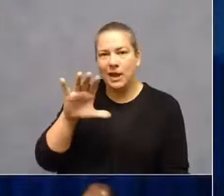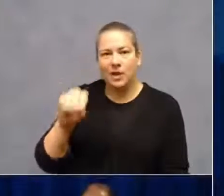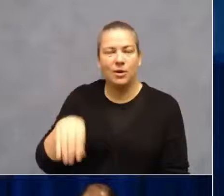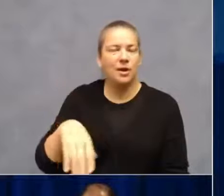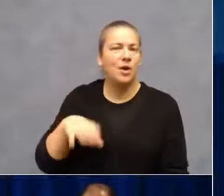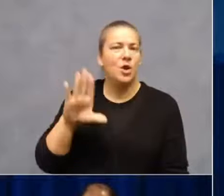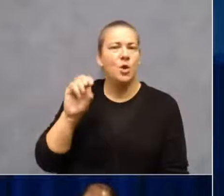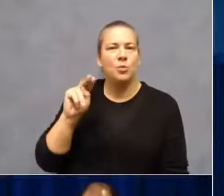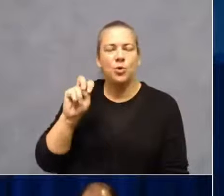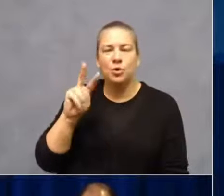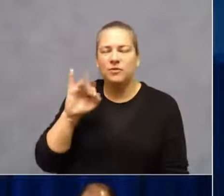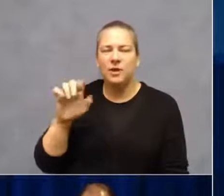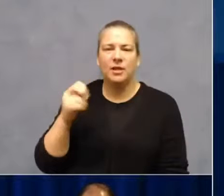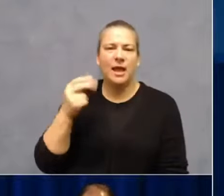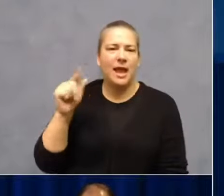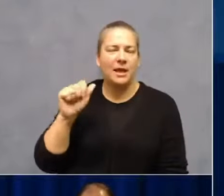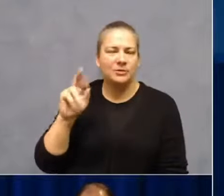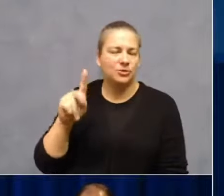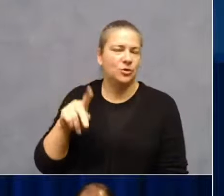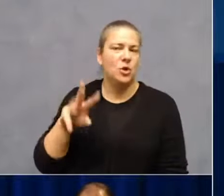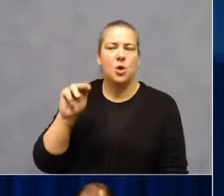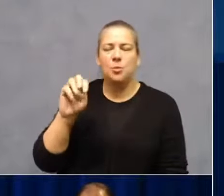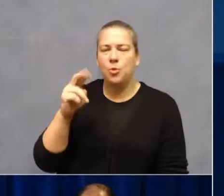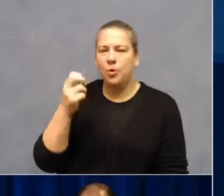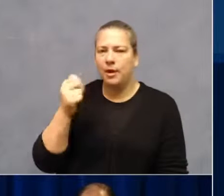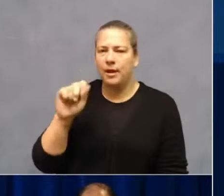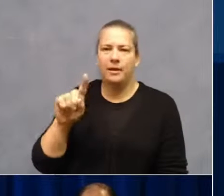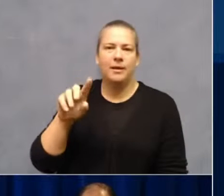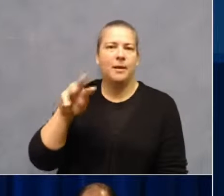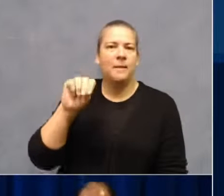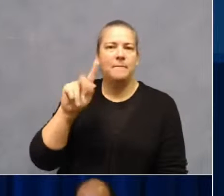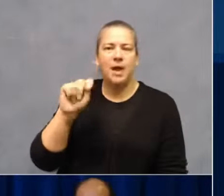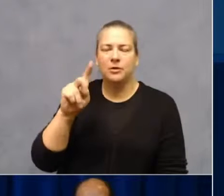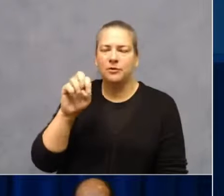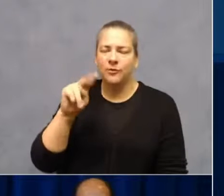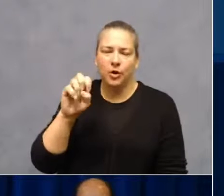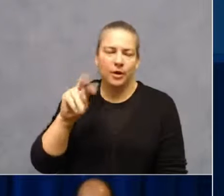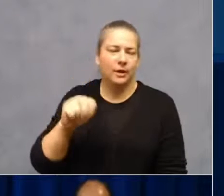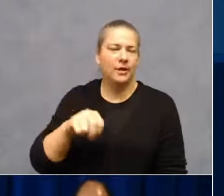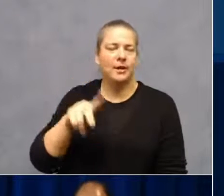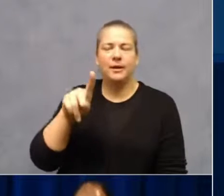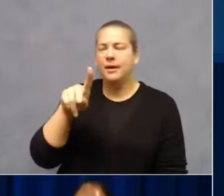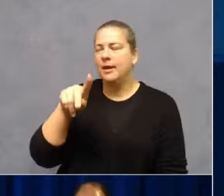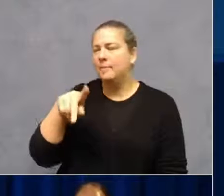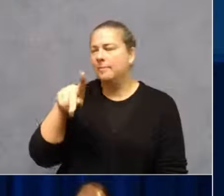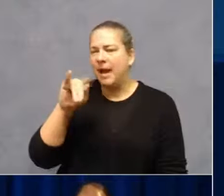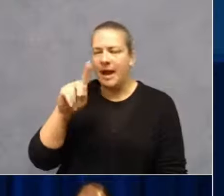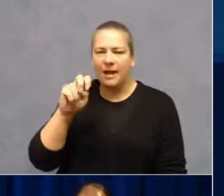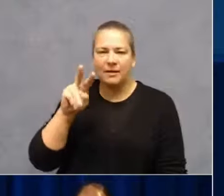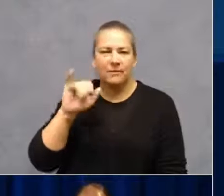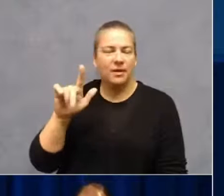Hazard, Moorhead, Mount Vernon, Paintsville, Pikeville, Somerset, and Whitesburg.